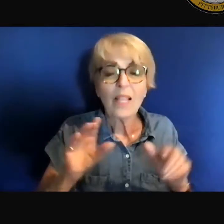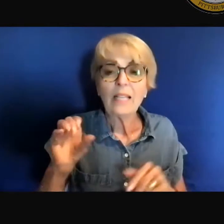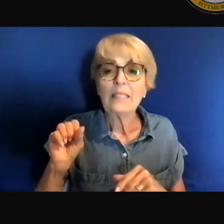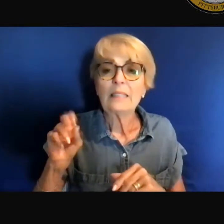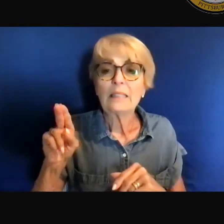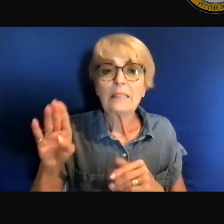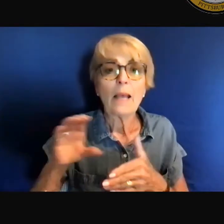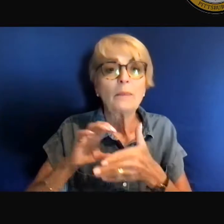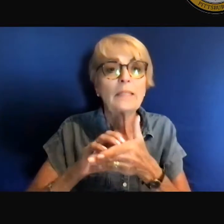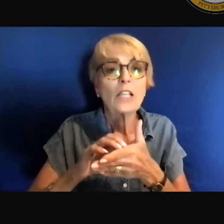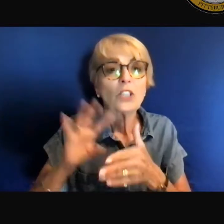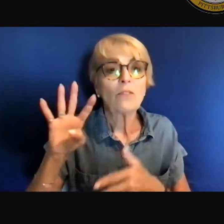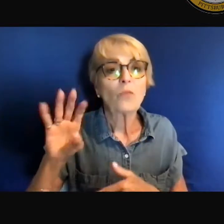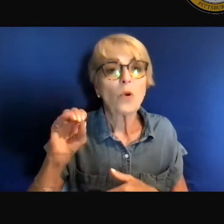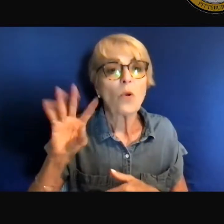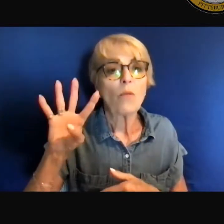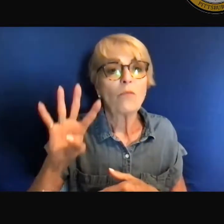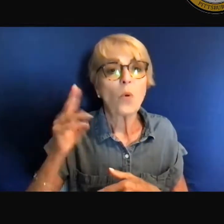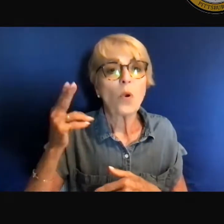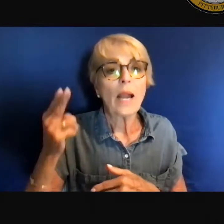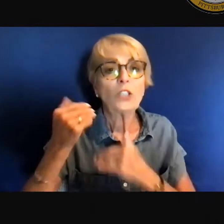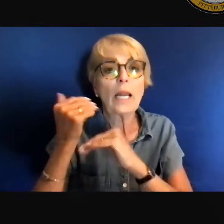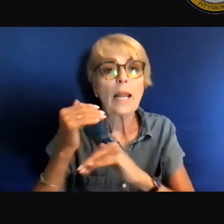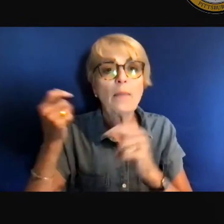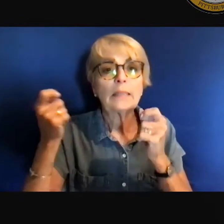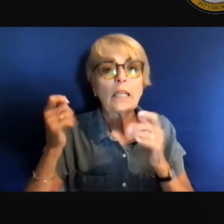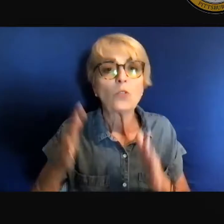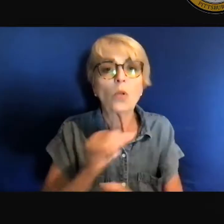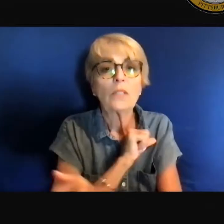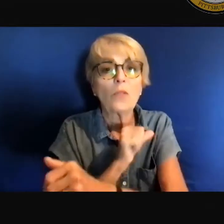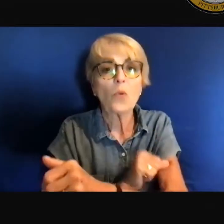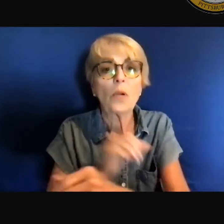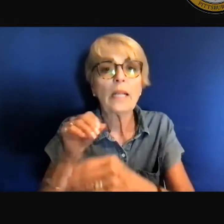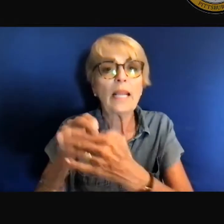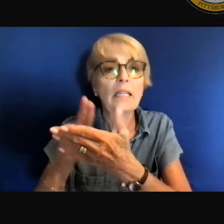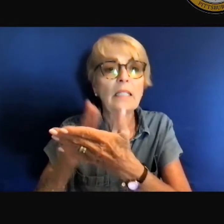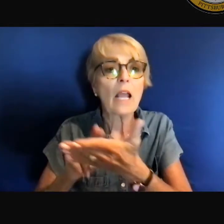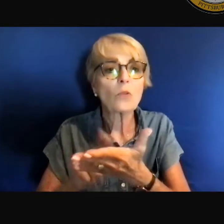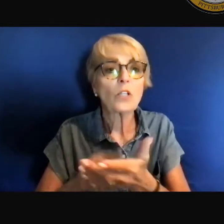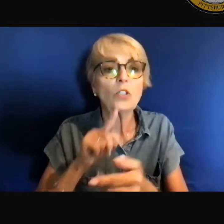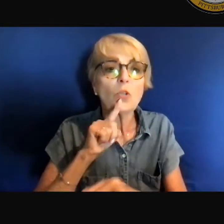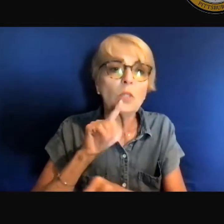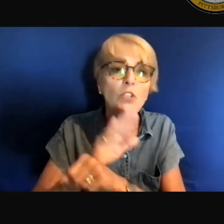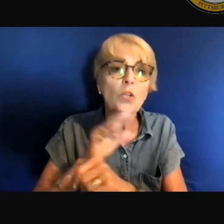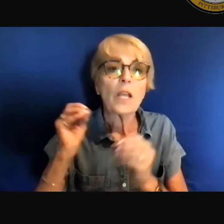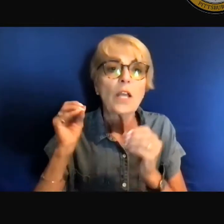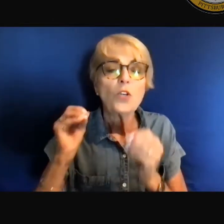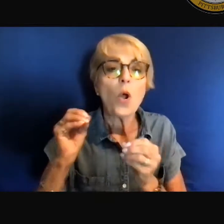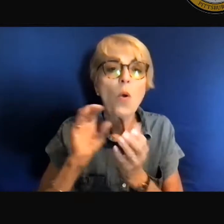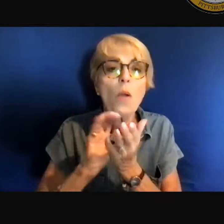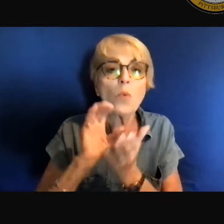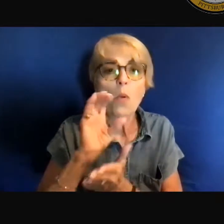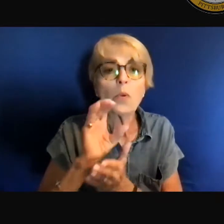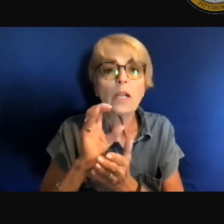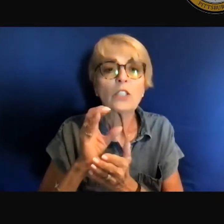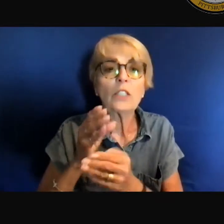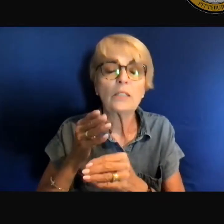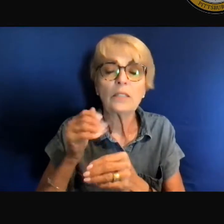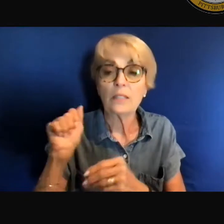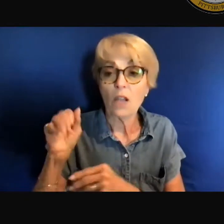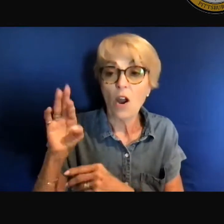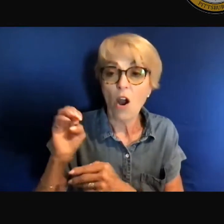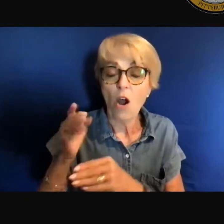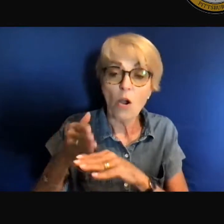404H limits the controller's authority in contracting to ensuring that no appropriations are overdrawn. On that basis, it's